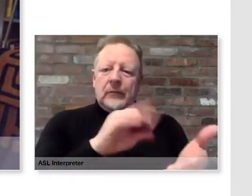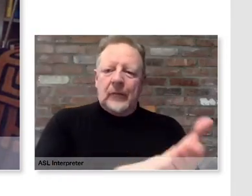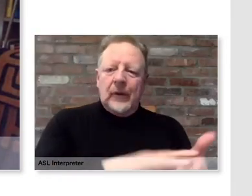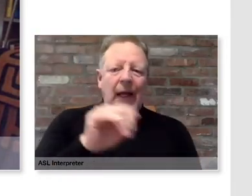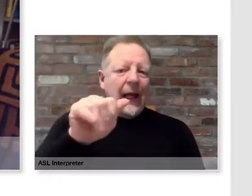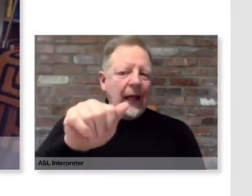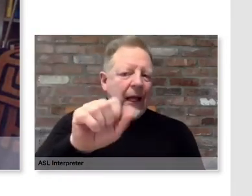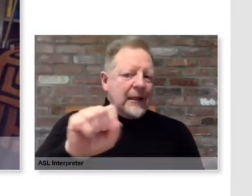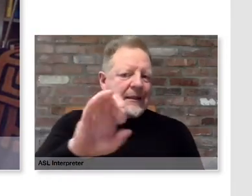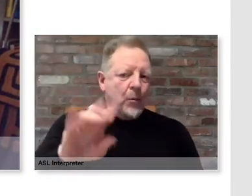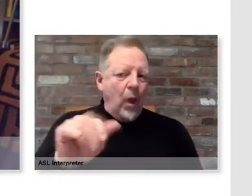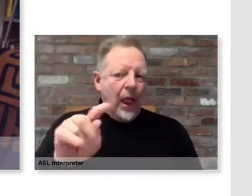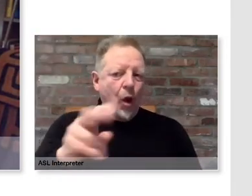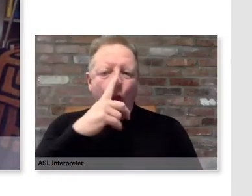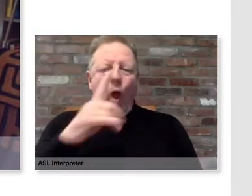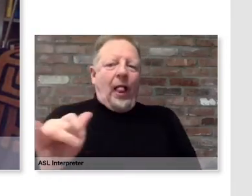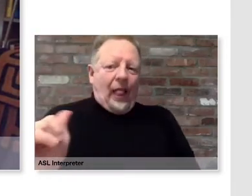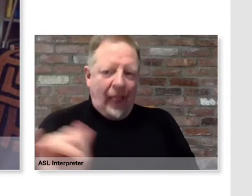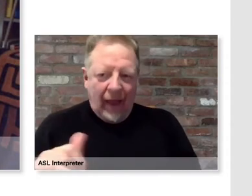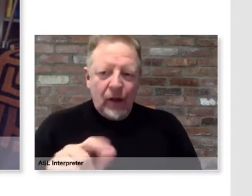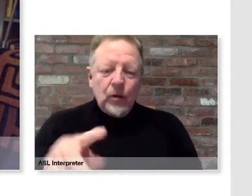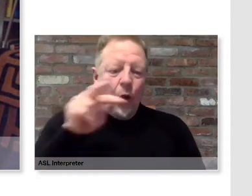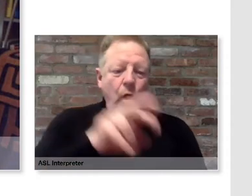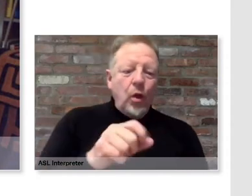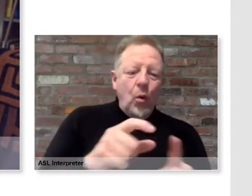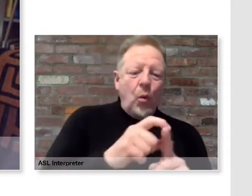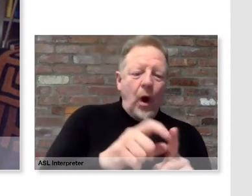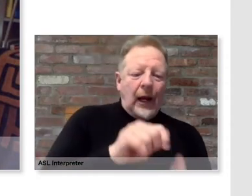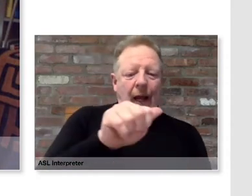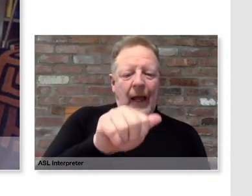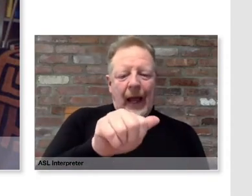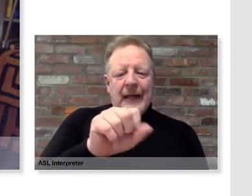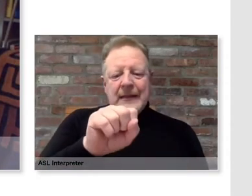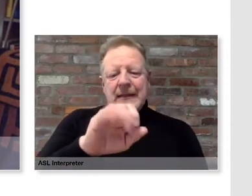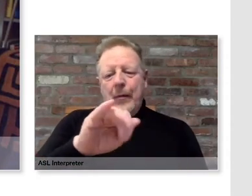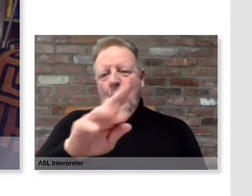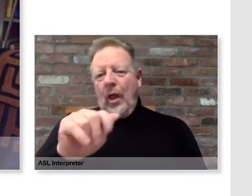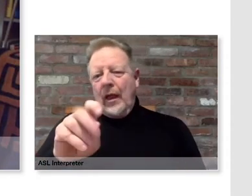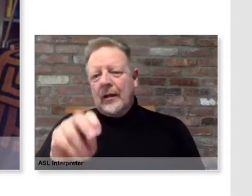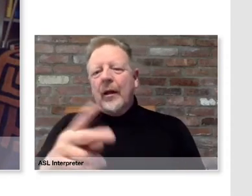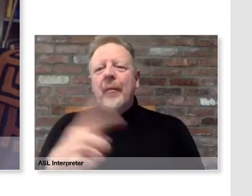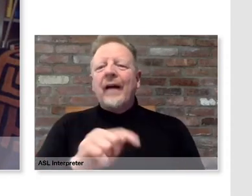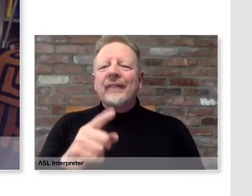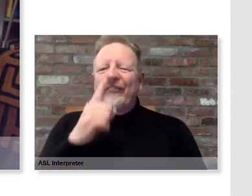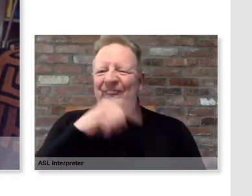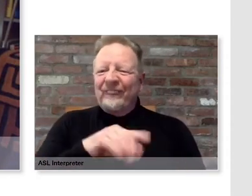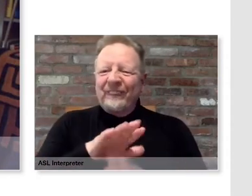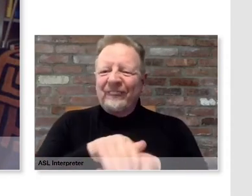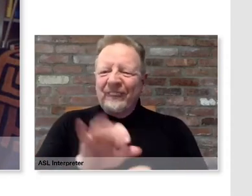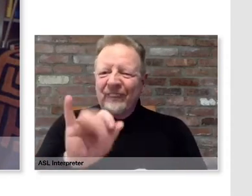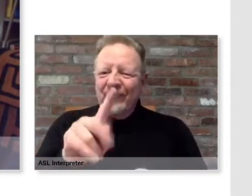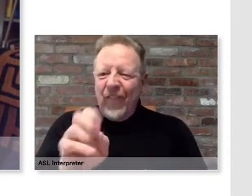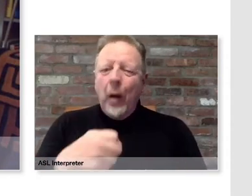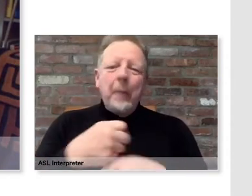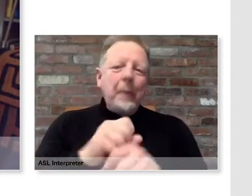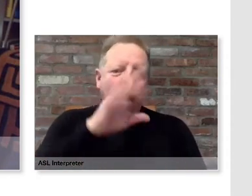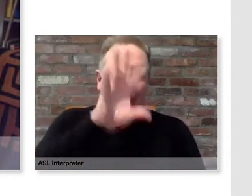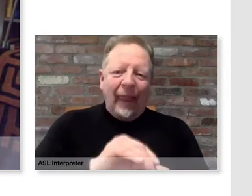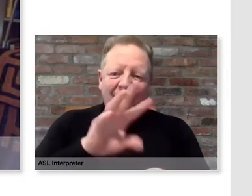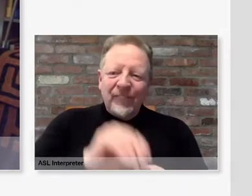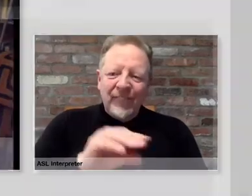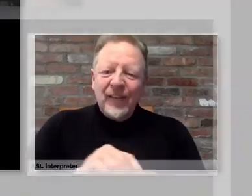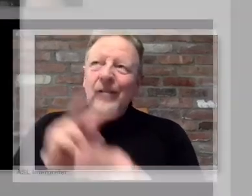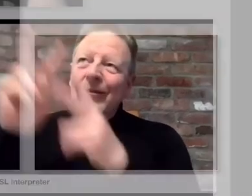the dictionary word. If you go and look up the mm-hmm. word of a simulation, there's something about fakeness, make-believe mm-hmm. that is part of